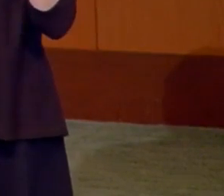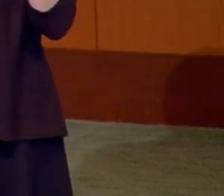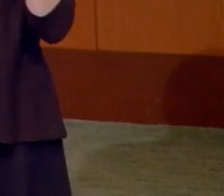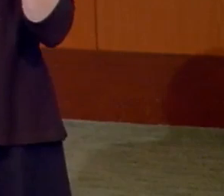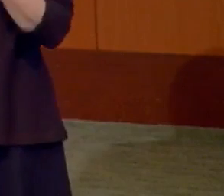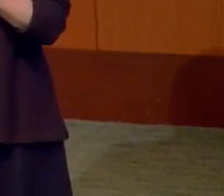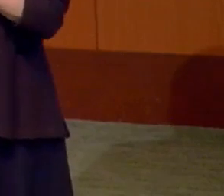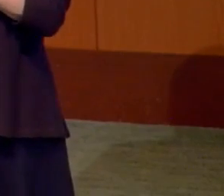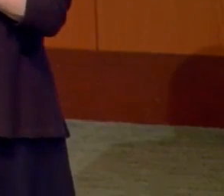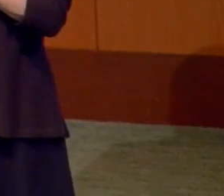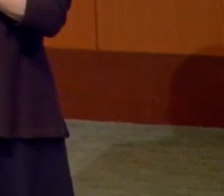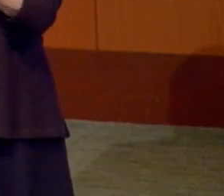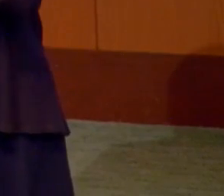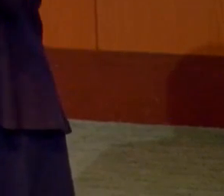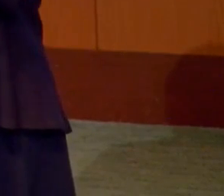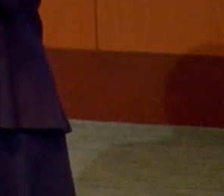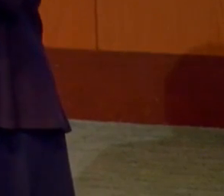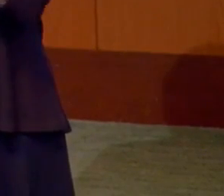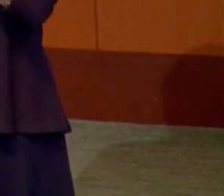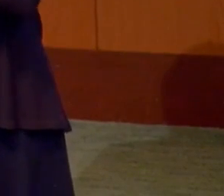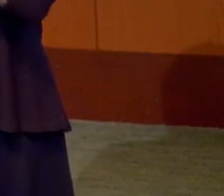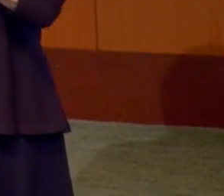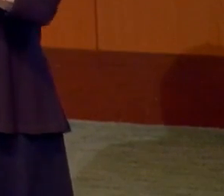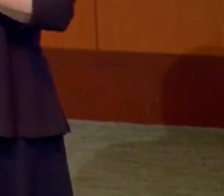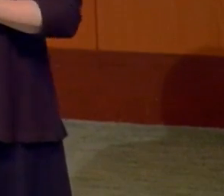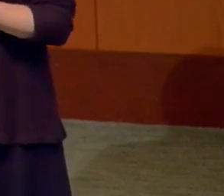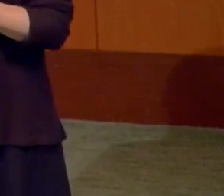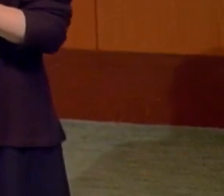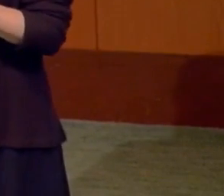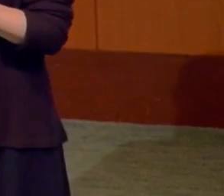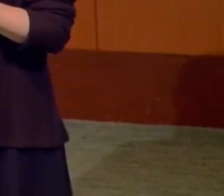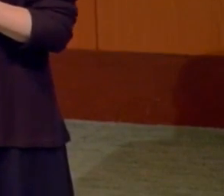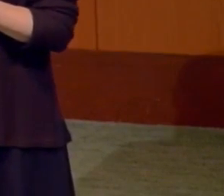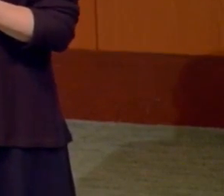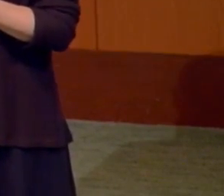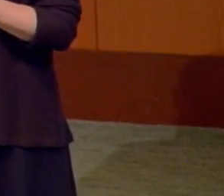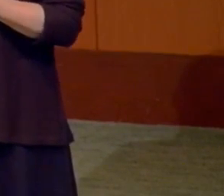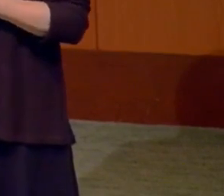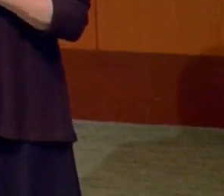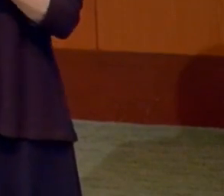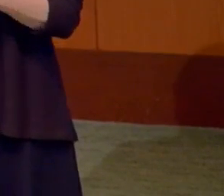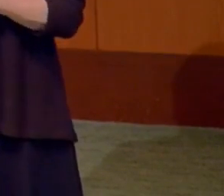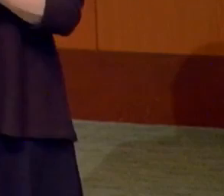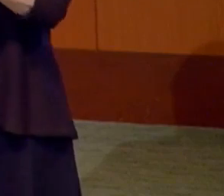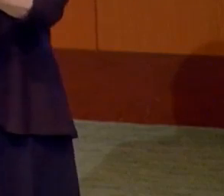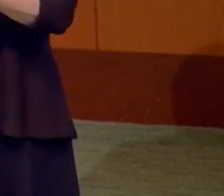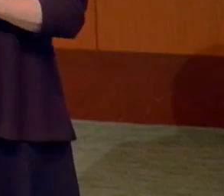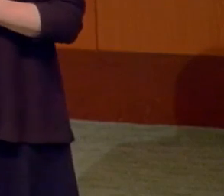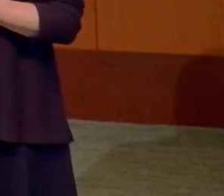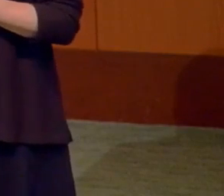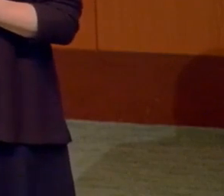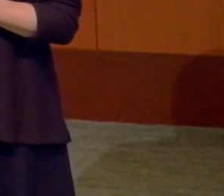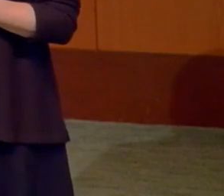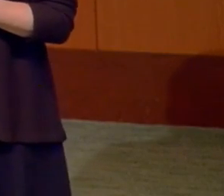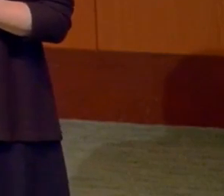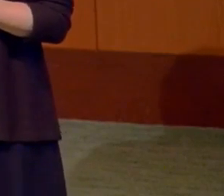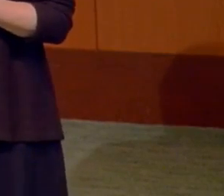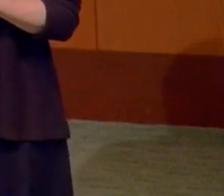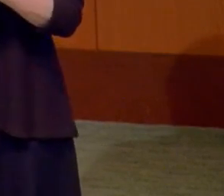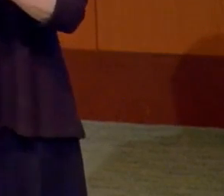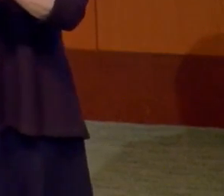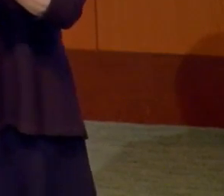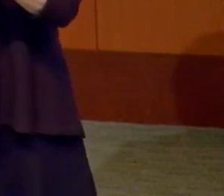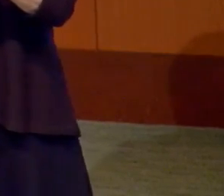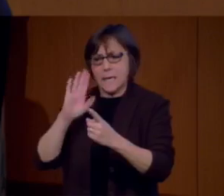Here, want to write it down? Write something down. So it went on for a while like this, and he got to know my brother